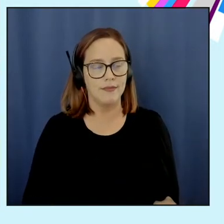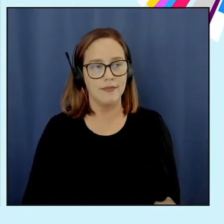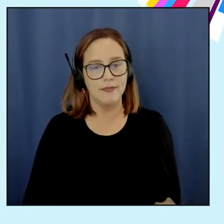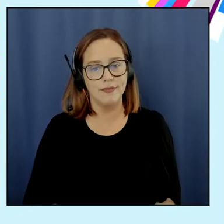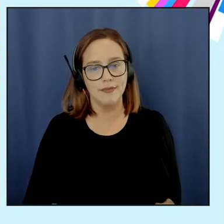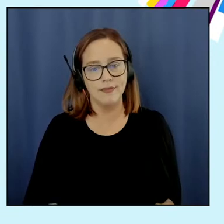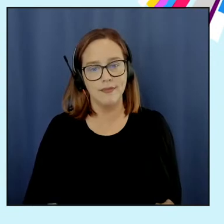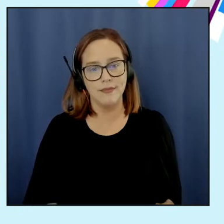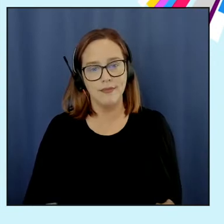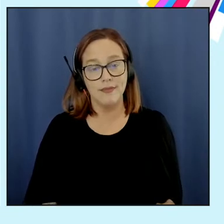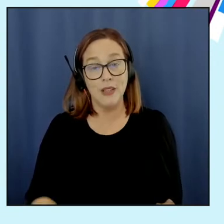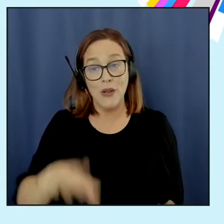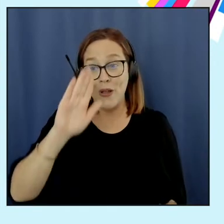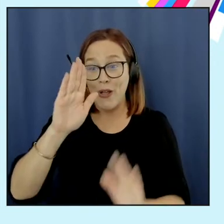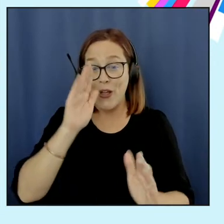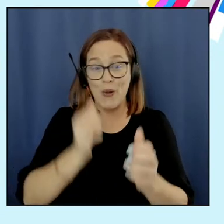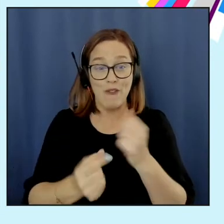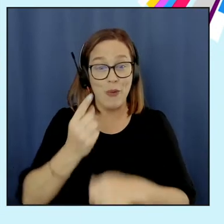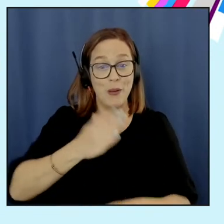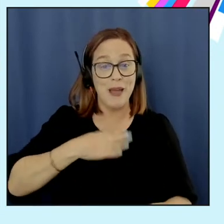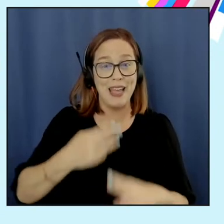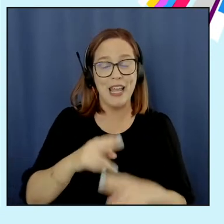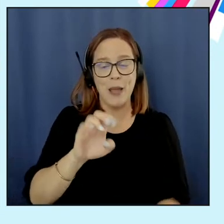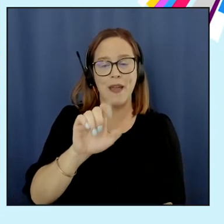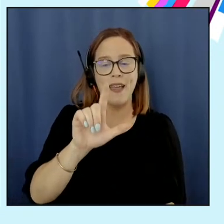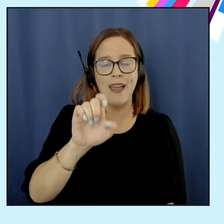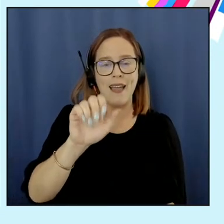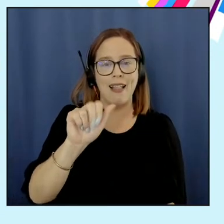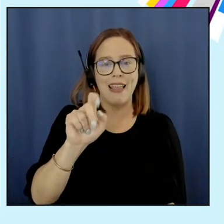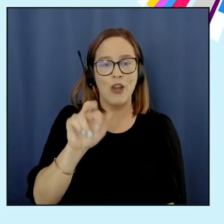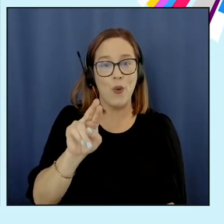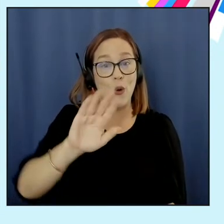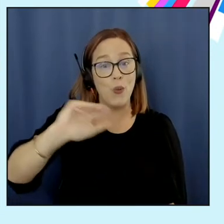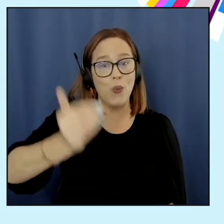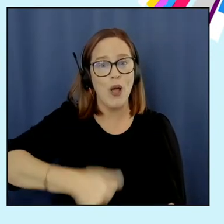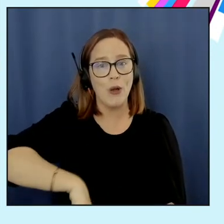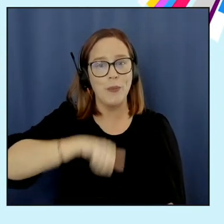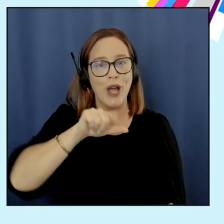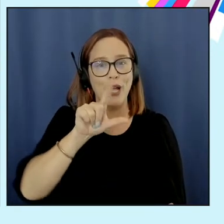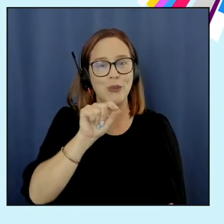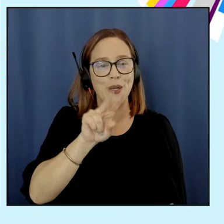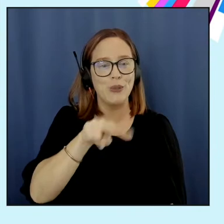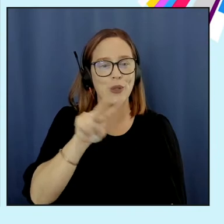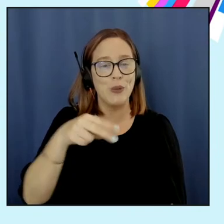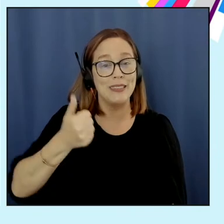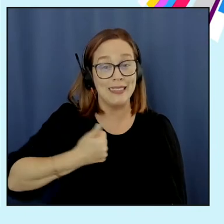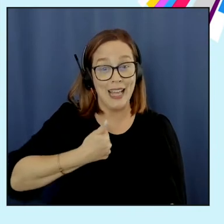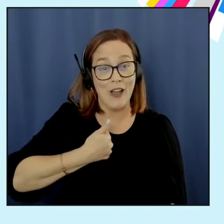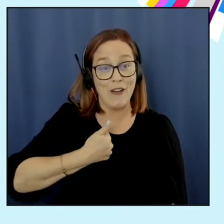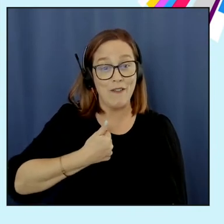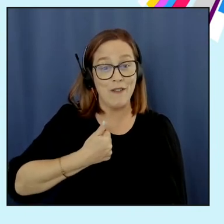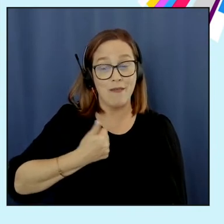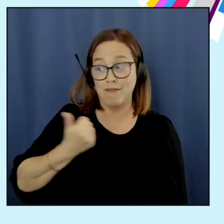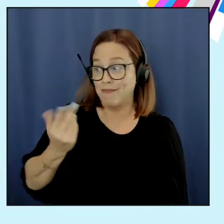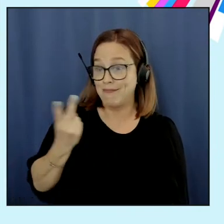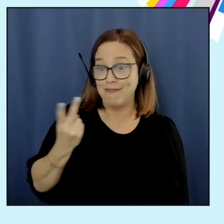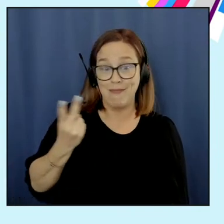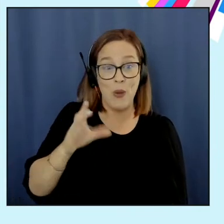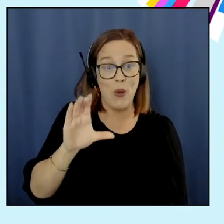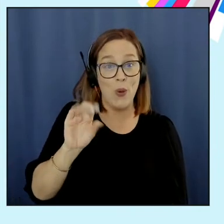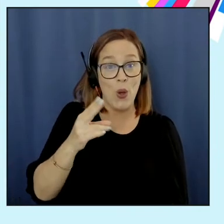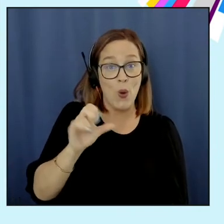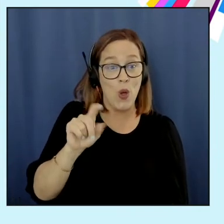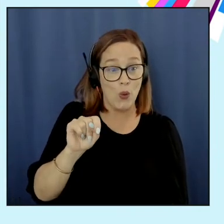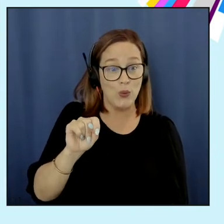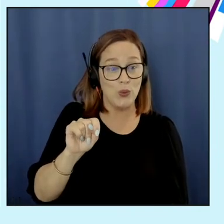Hello, everyone. My name is Eleanor, and welcome to Pride 2022. I'll be one of your hosts, along with my wonderful co-host, Chris. And I hope all of you